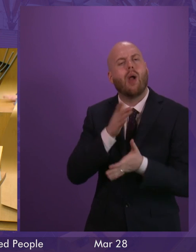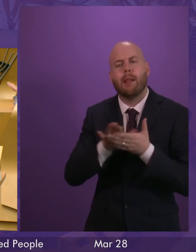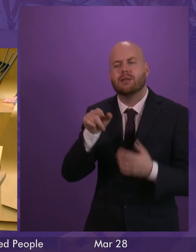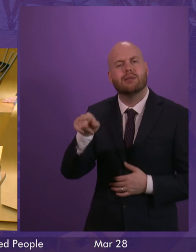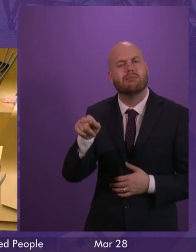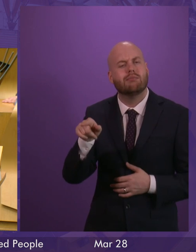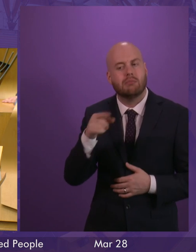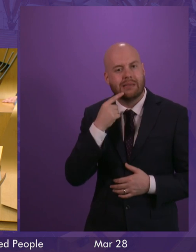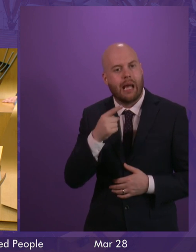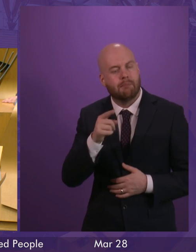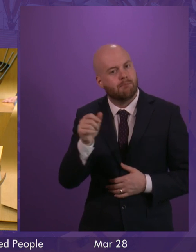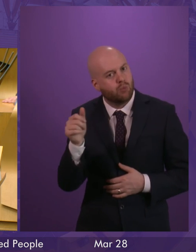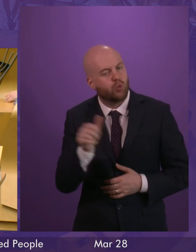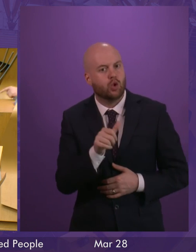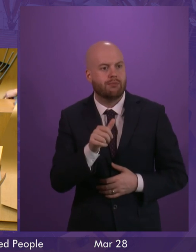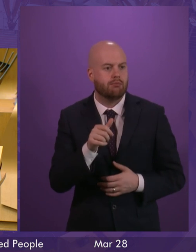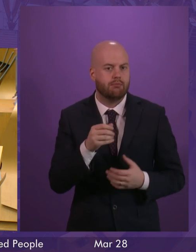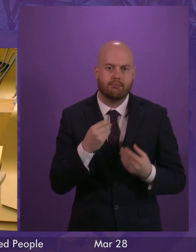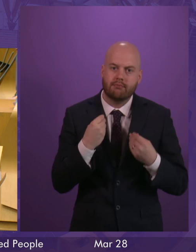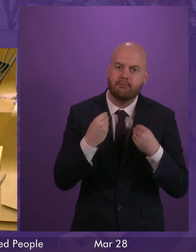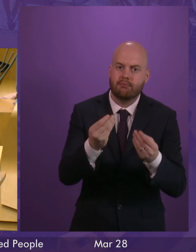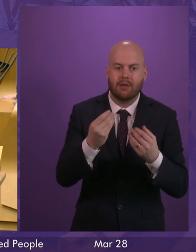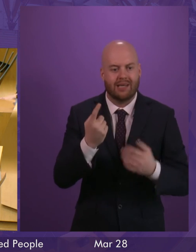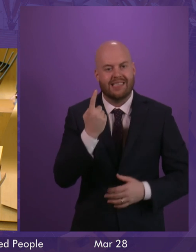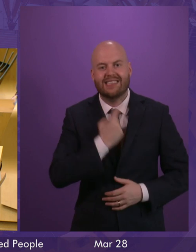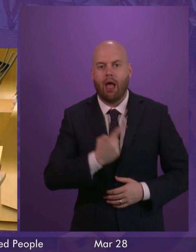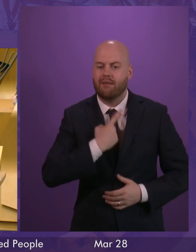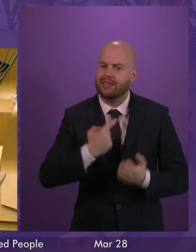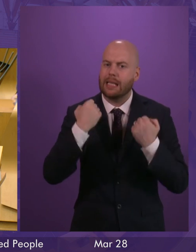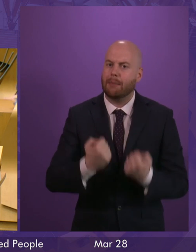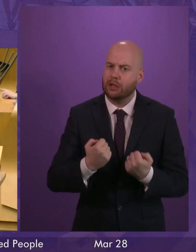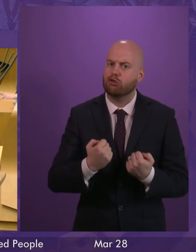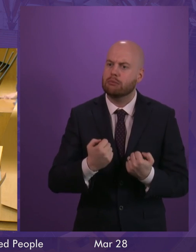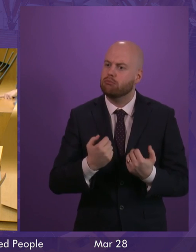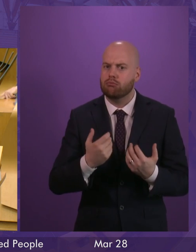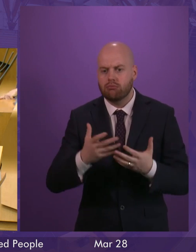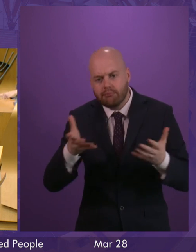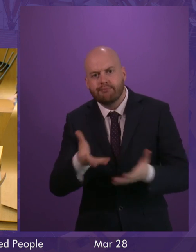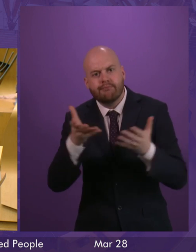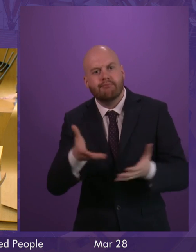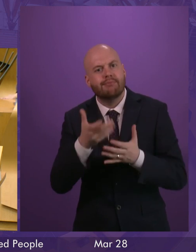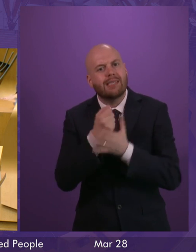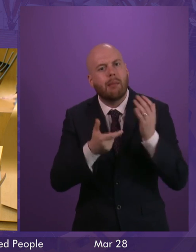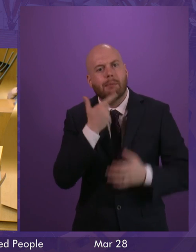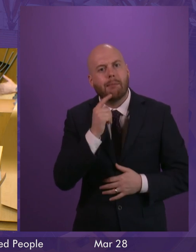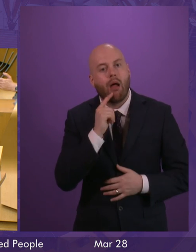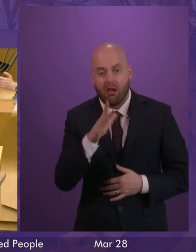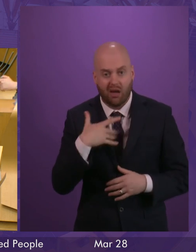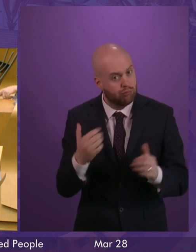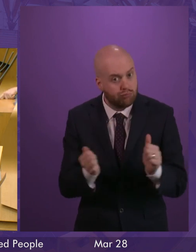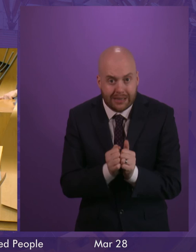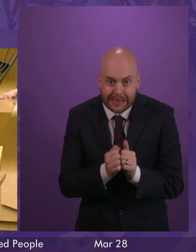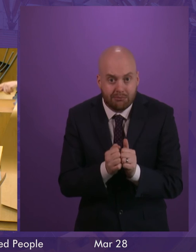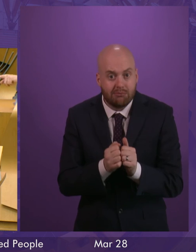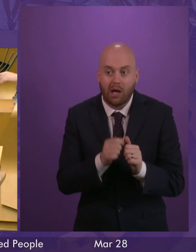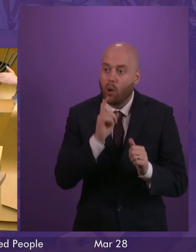the opportunity to better embed autonomy and self-determination for disabled people. I absolutely agree. We should always be looking to do so. We would have